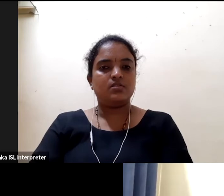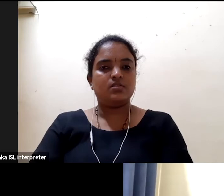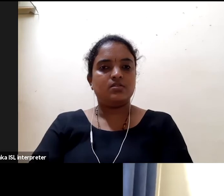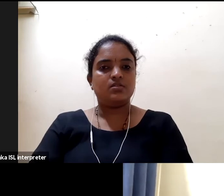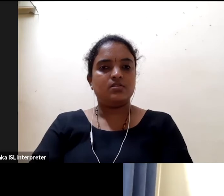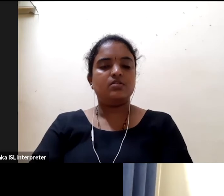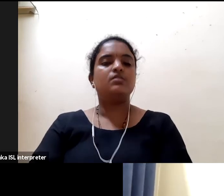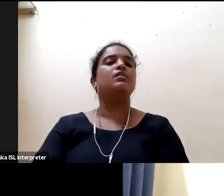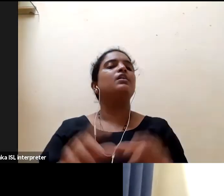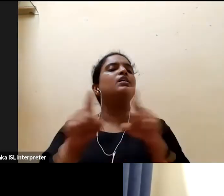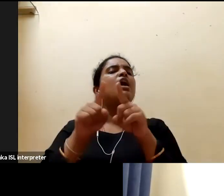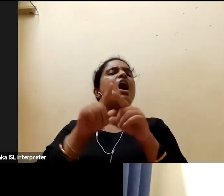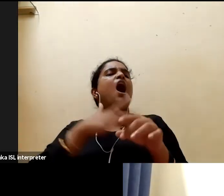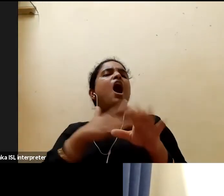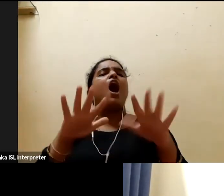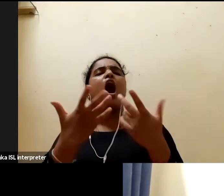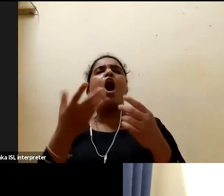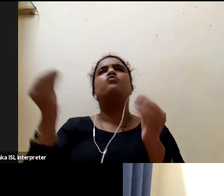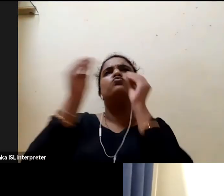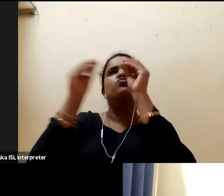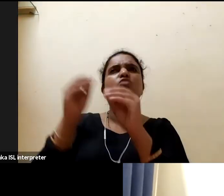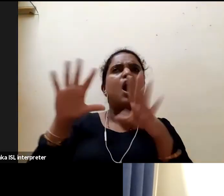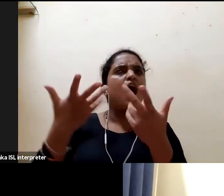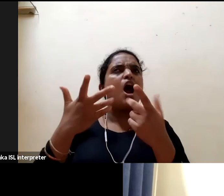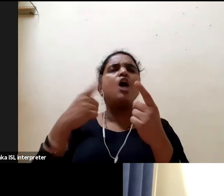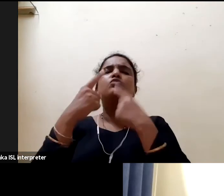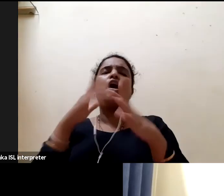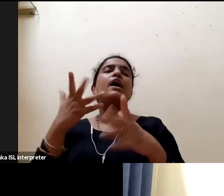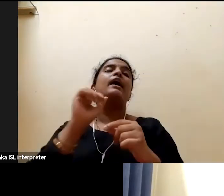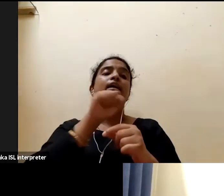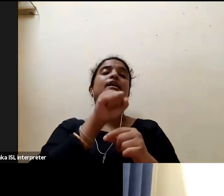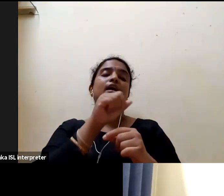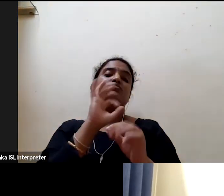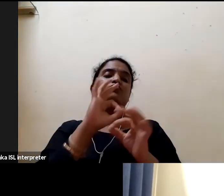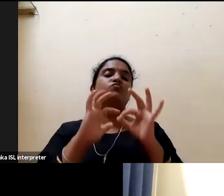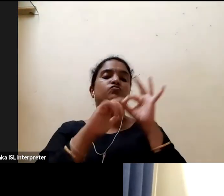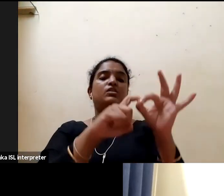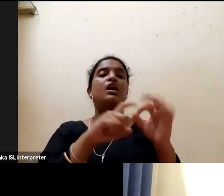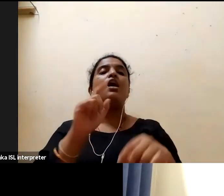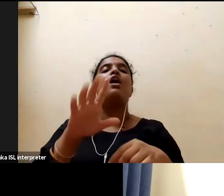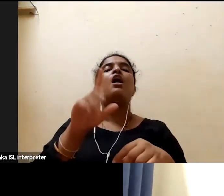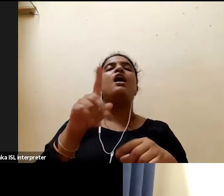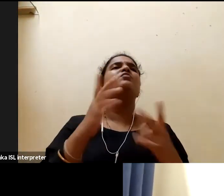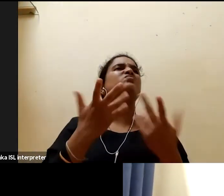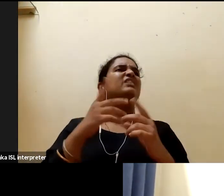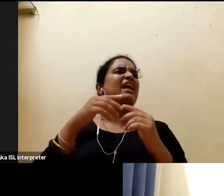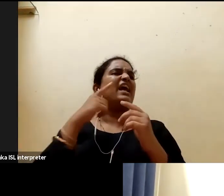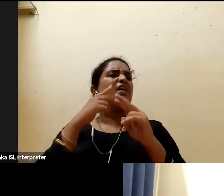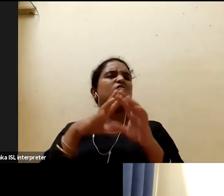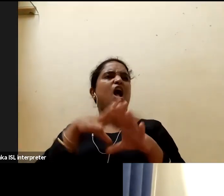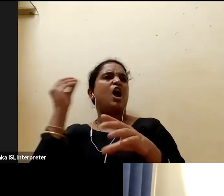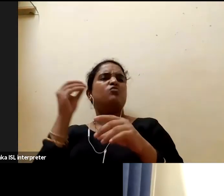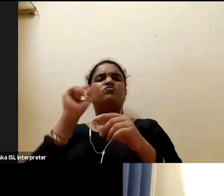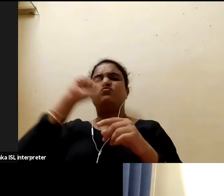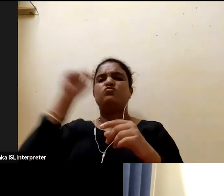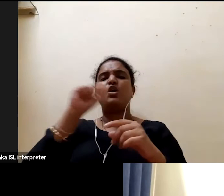good question. See, for writing for any external uh, media, you have to have a